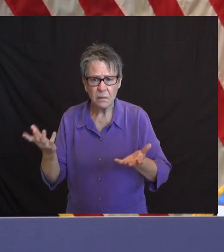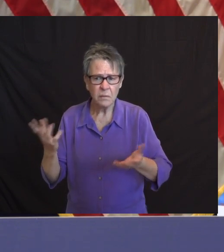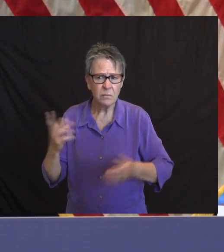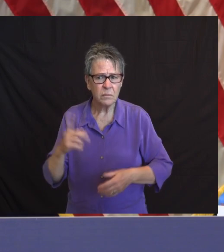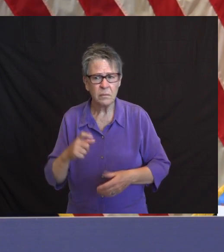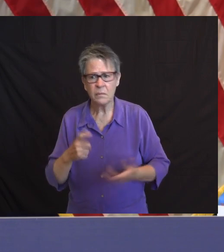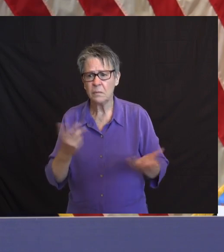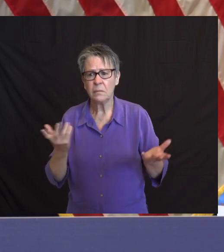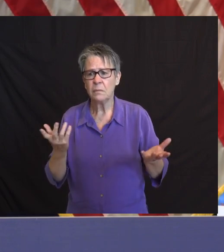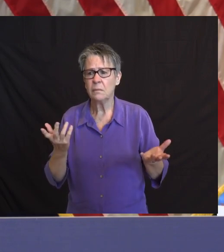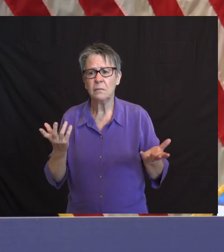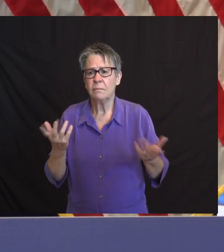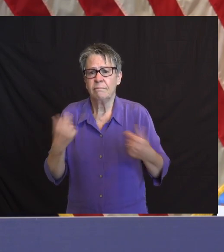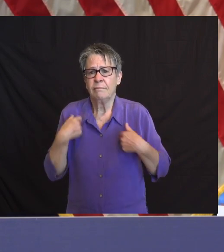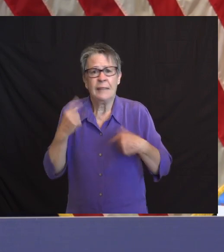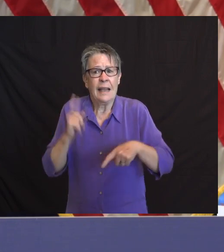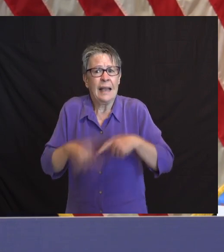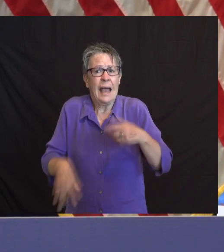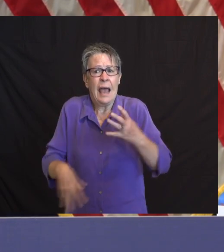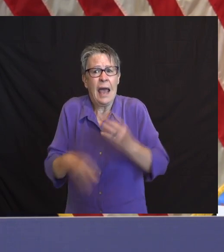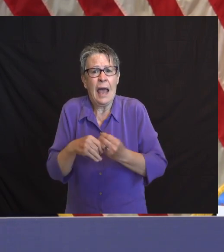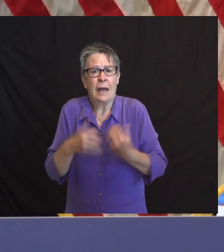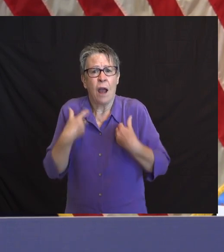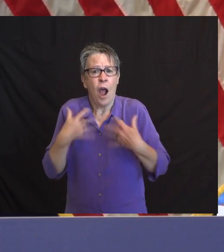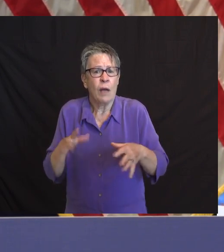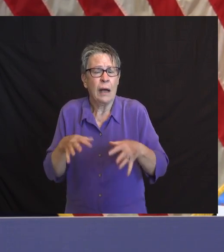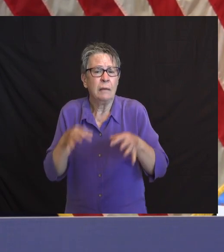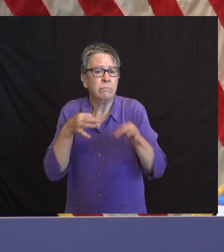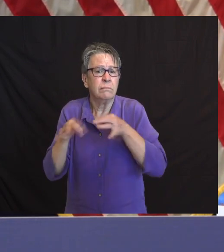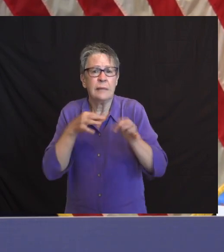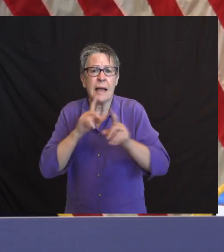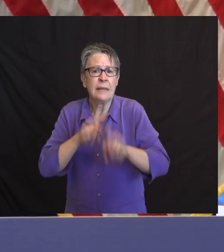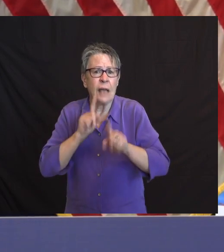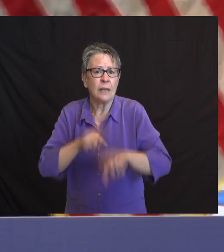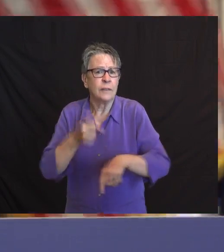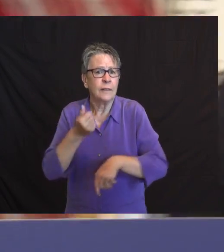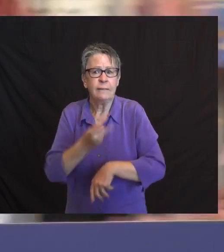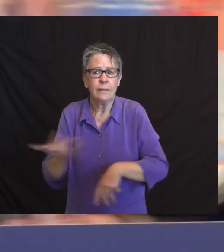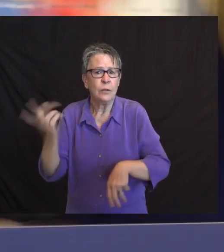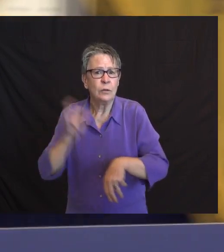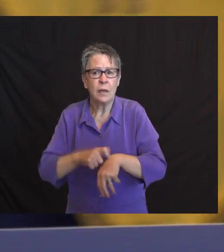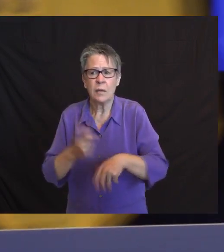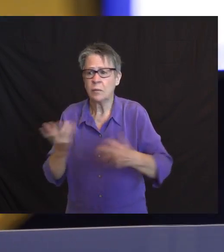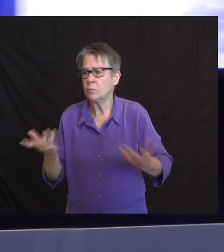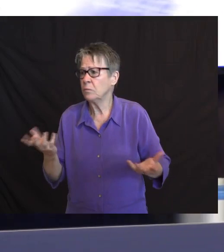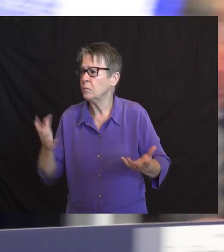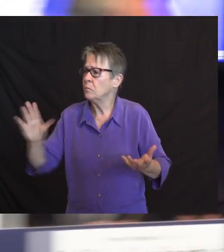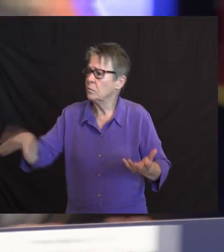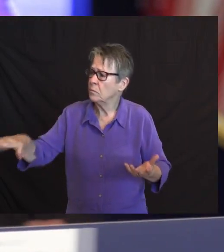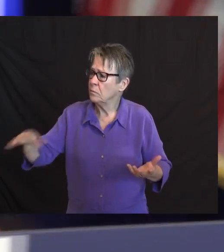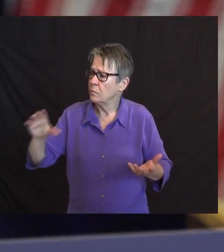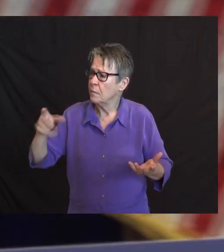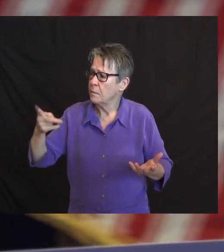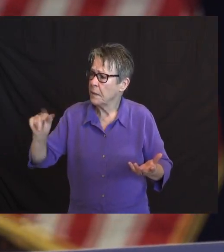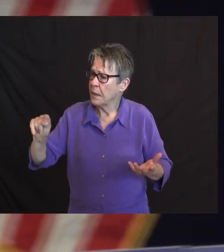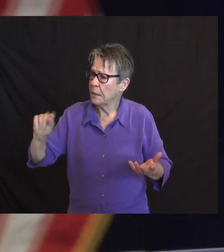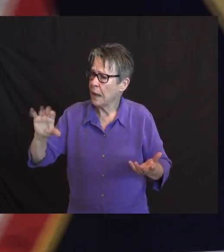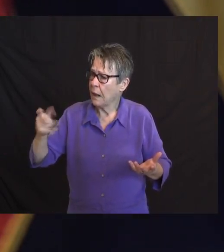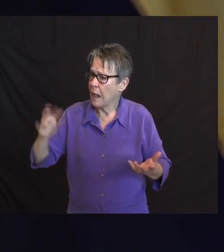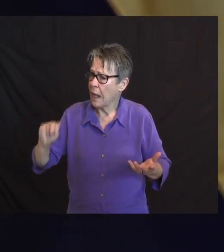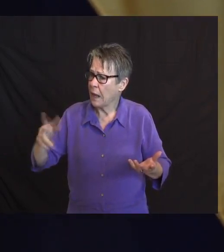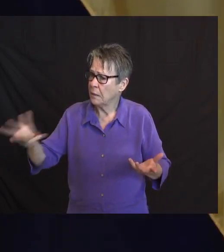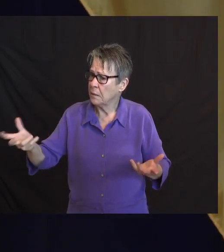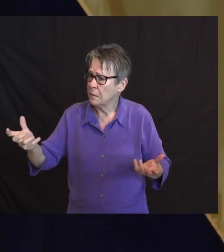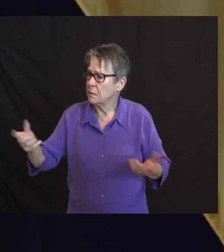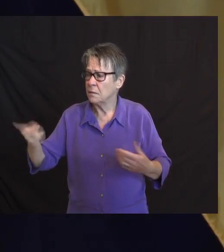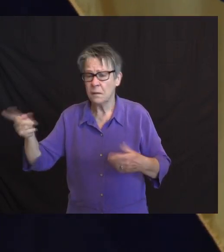add on your first question. I've already answered it several times, so you'll forgive me. Pat? I think the governor's already addressed it with regard to, 1, it is